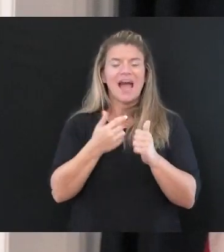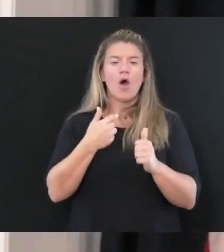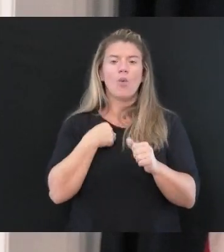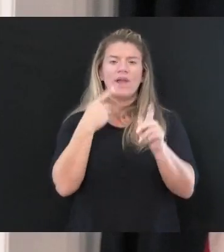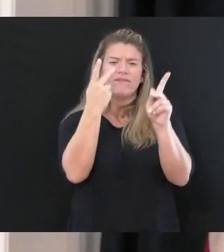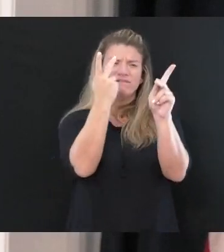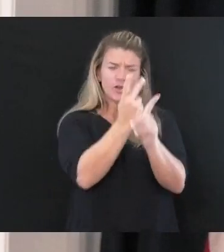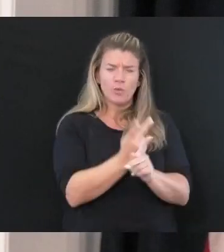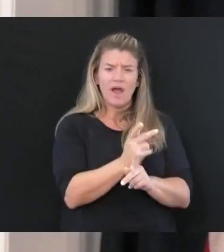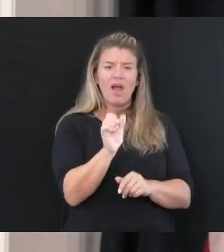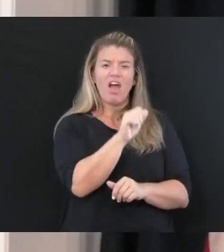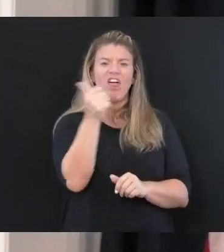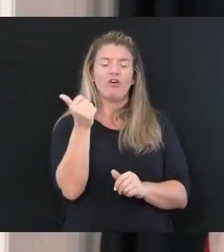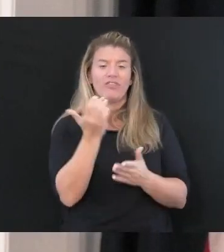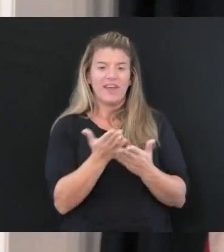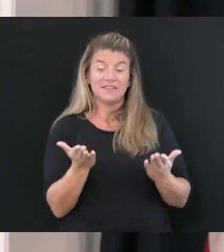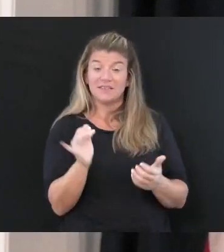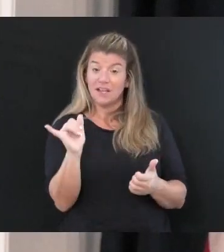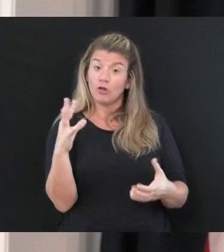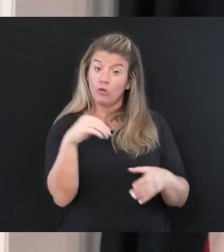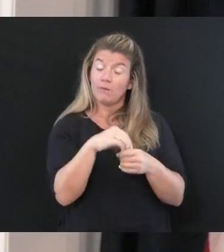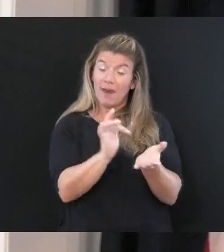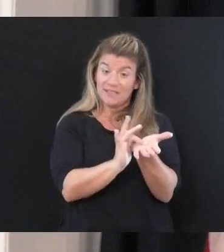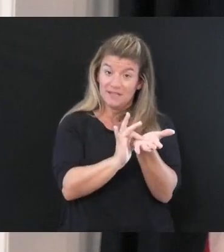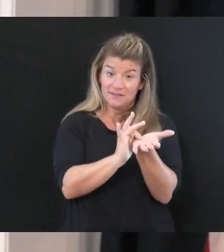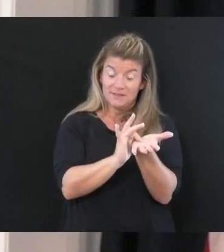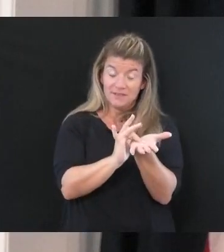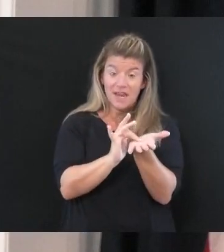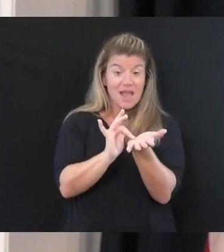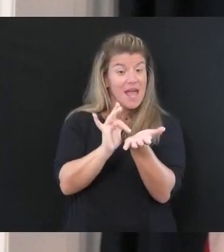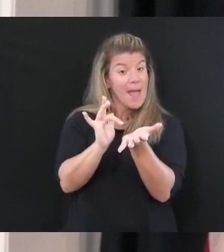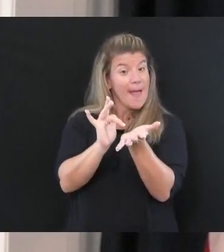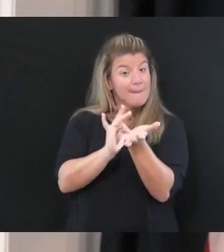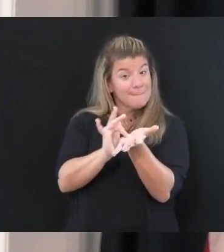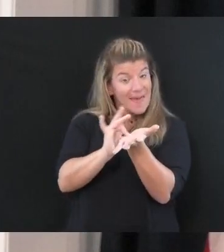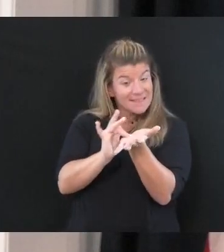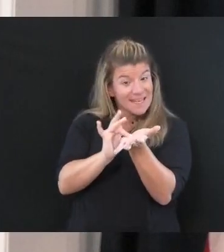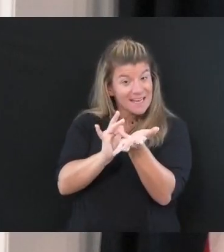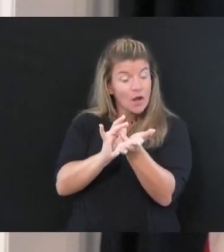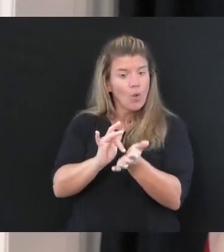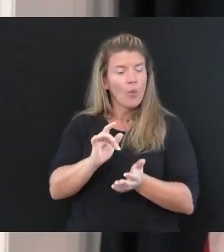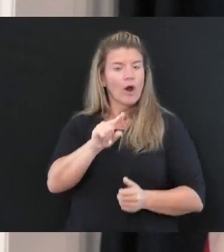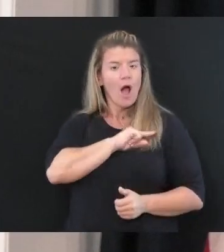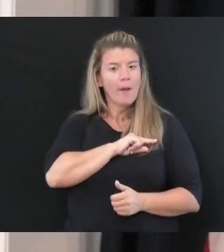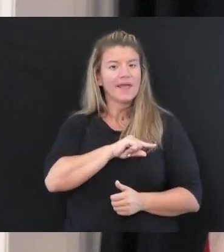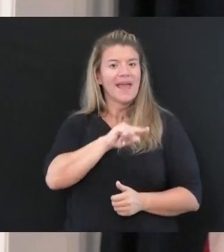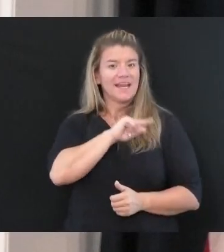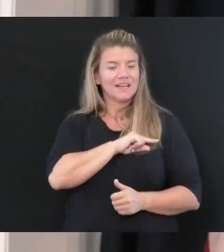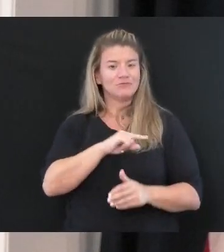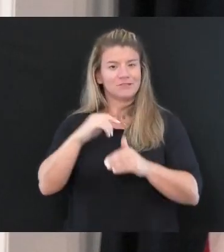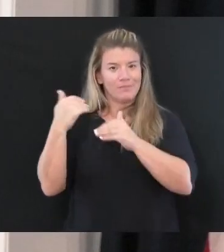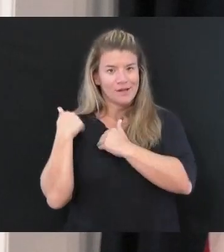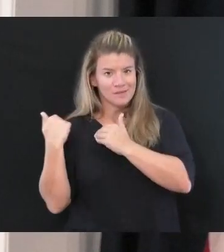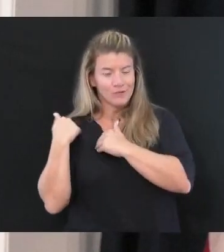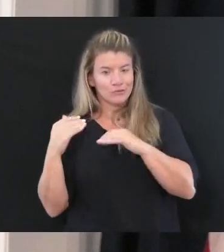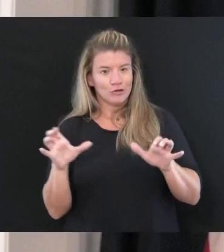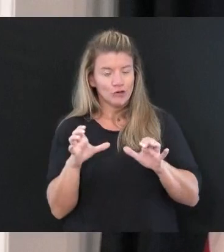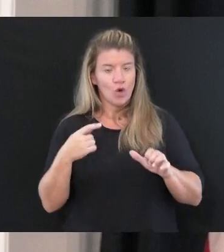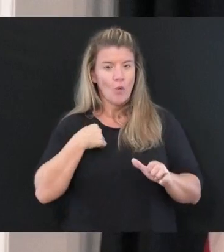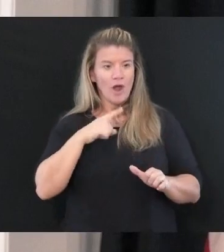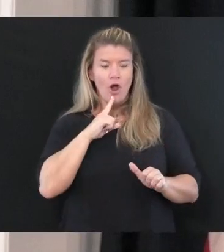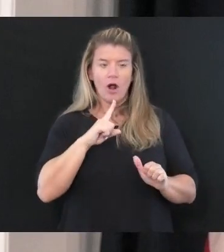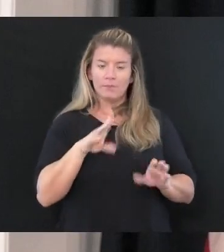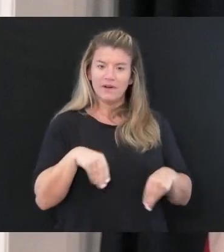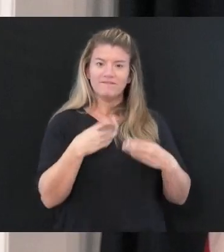disciplines like medicine. And in medicine, what we are obligated to do as care providers, and I think